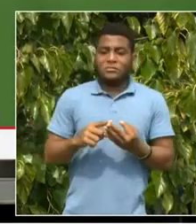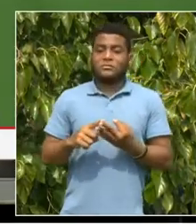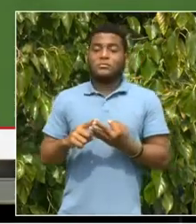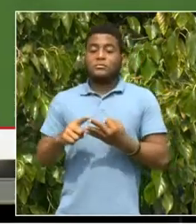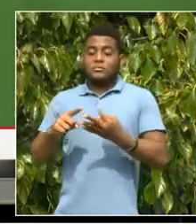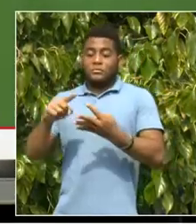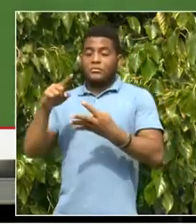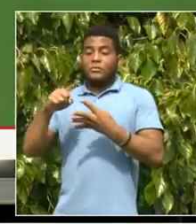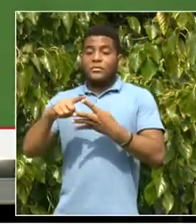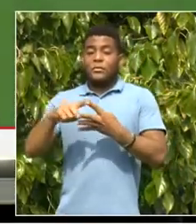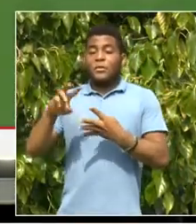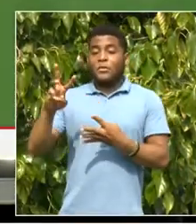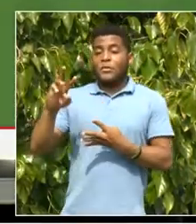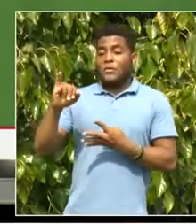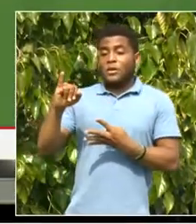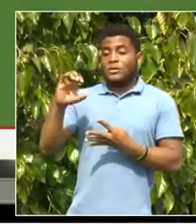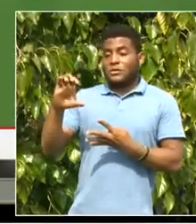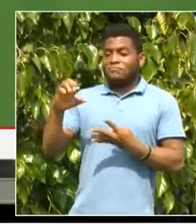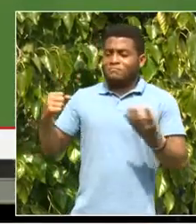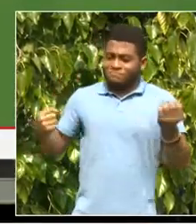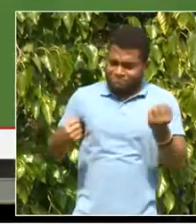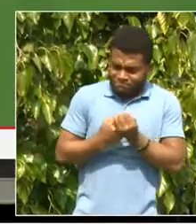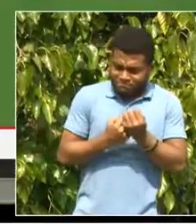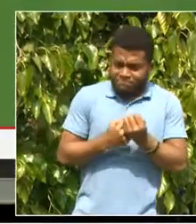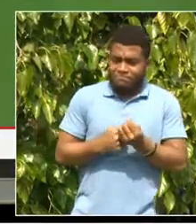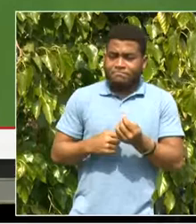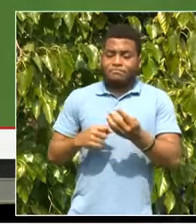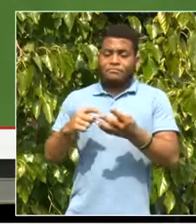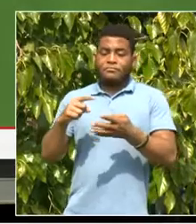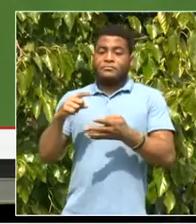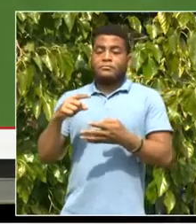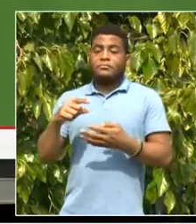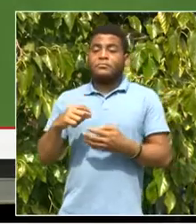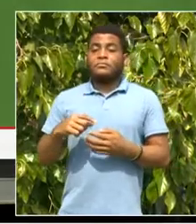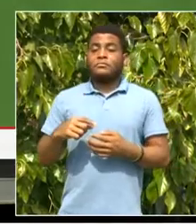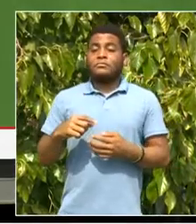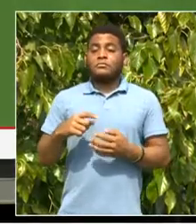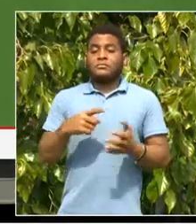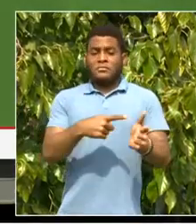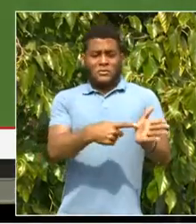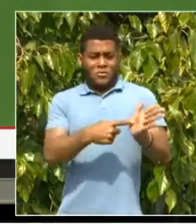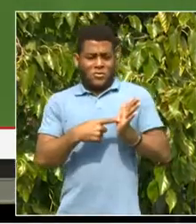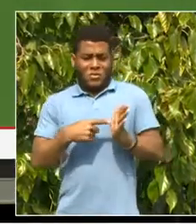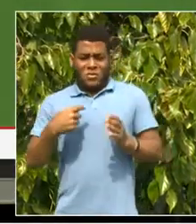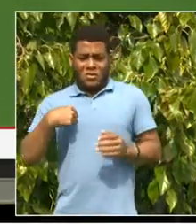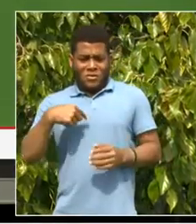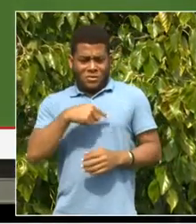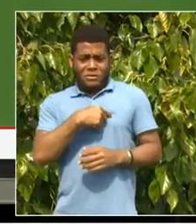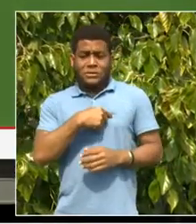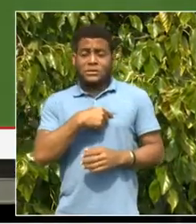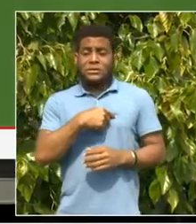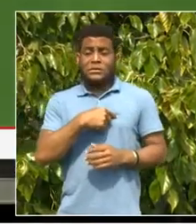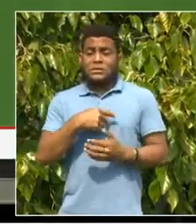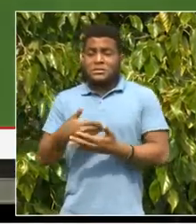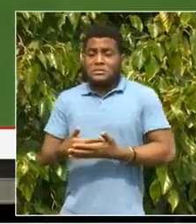the community to ensure that every infant, child, pregnant woman, new mom, and